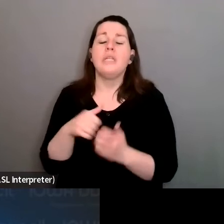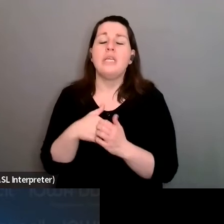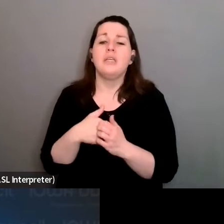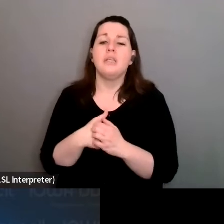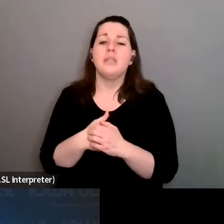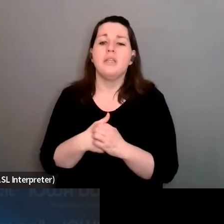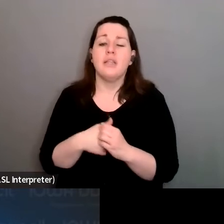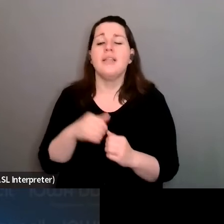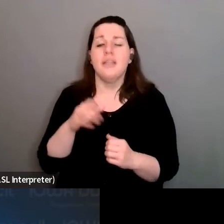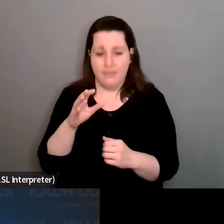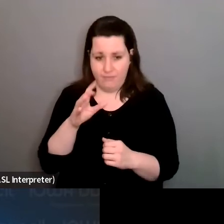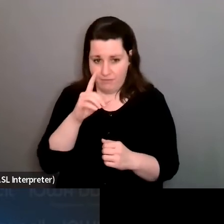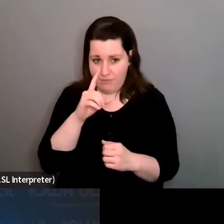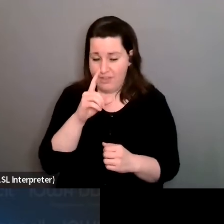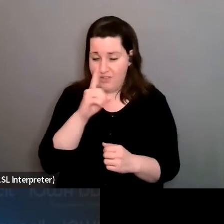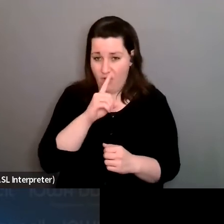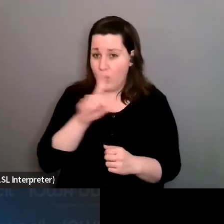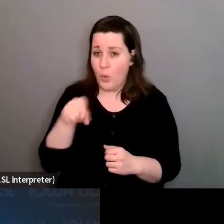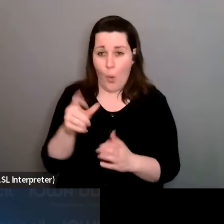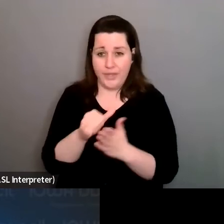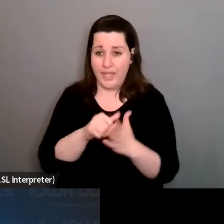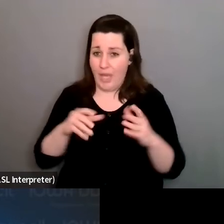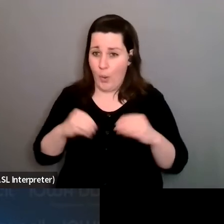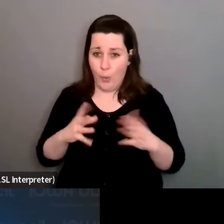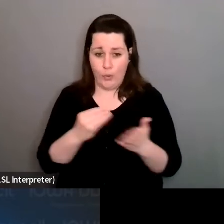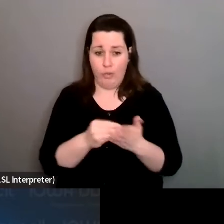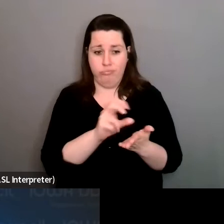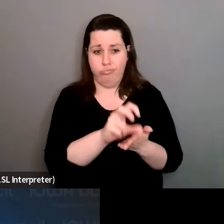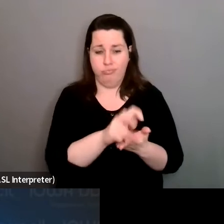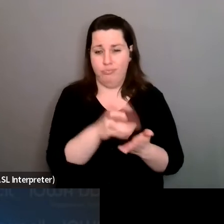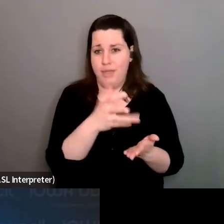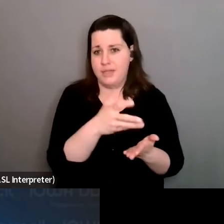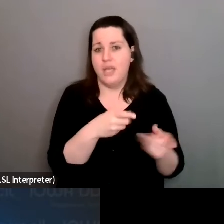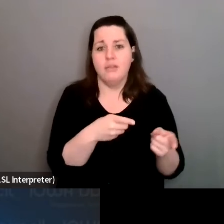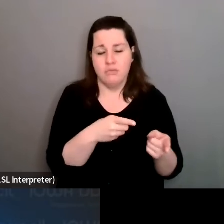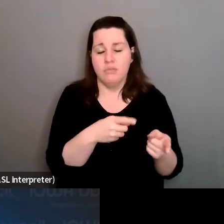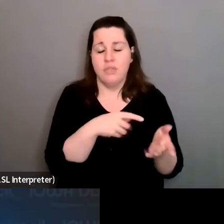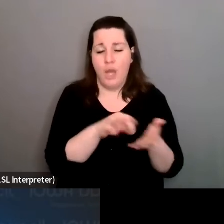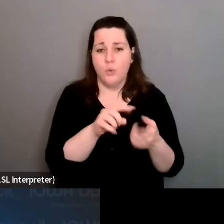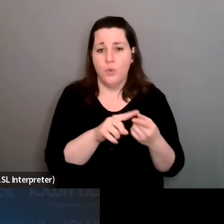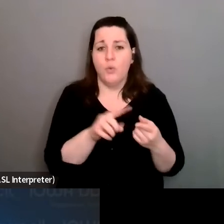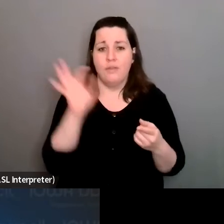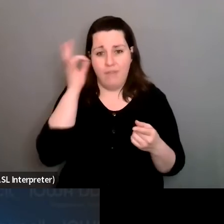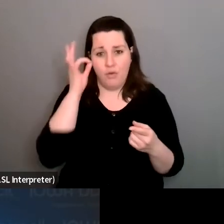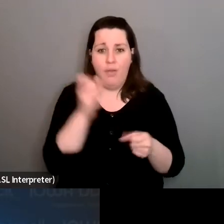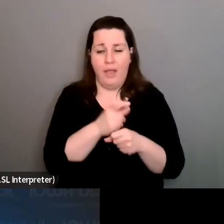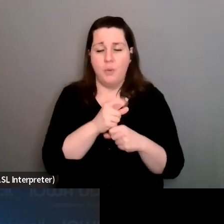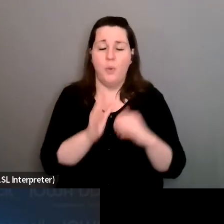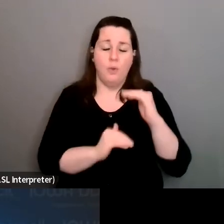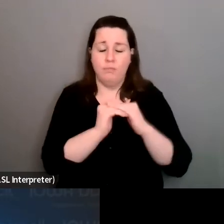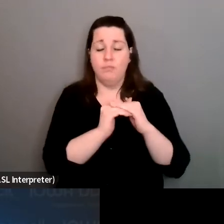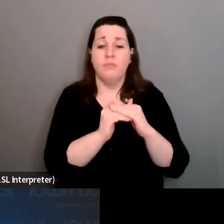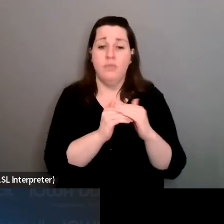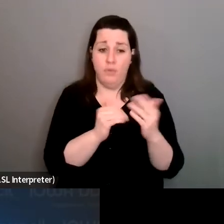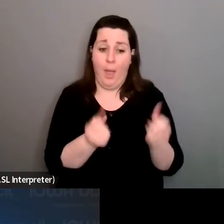It's false that only the account owner's contributions count towards the federal annual contribution limit. When we're looking at how much you can put in,